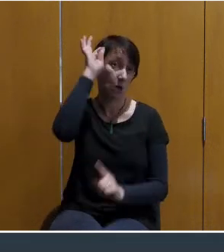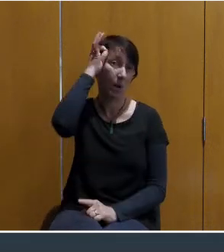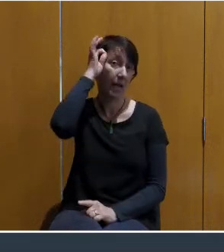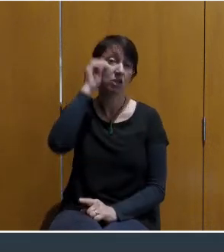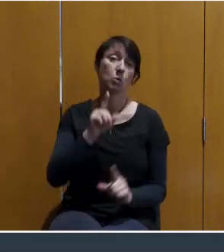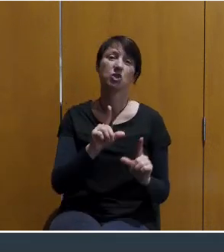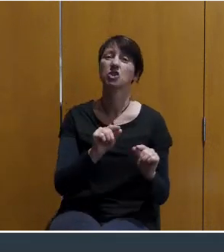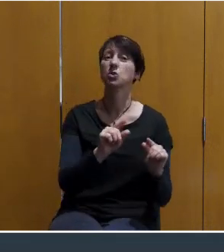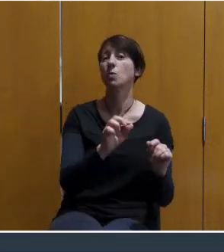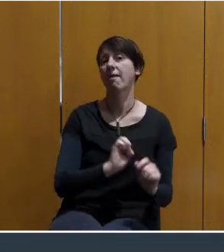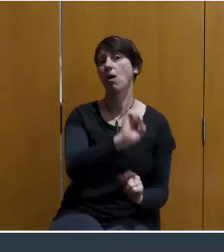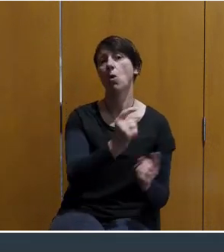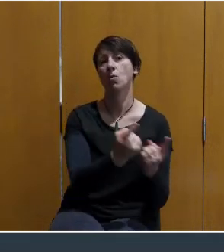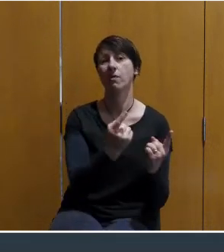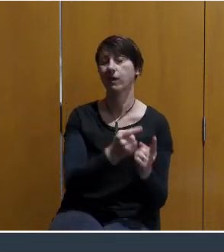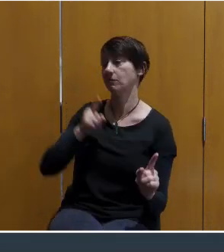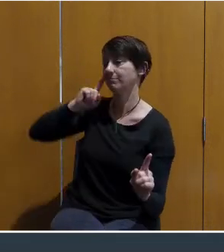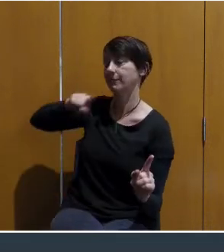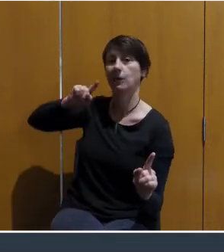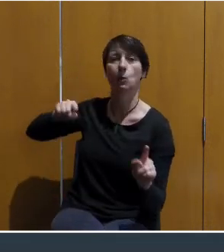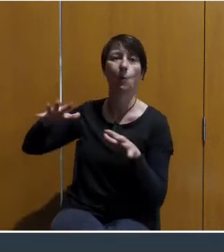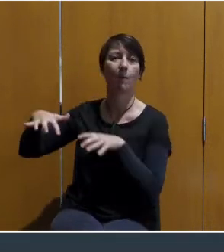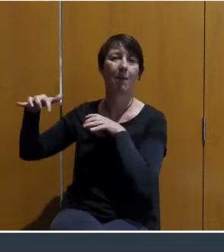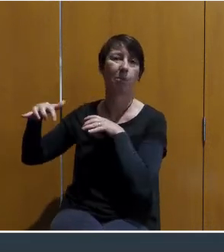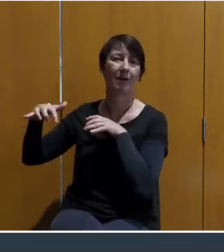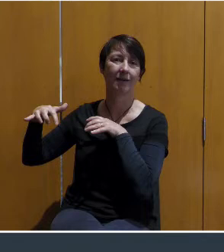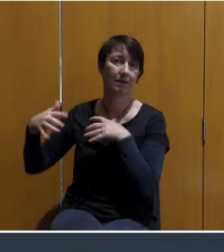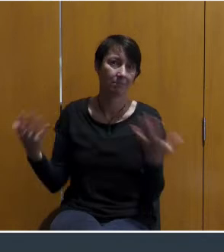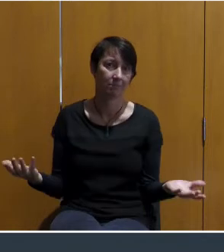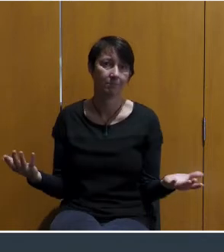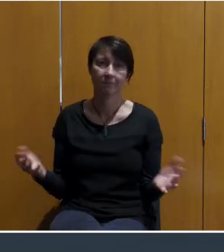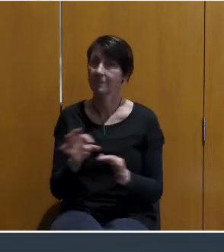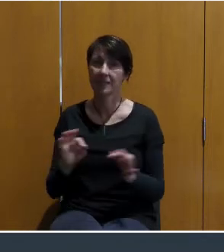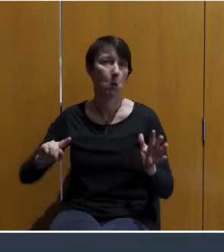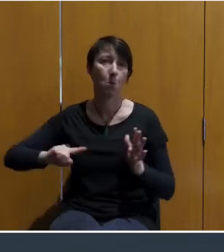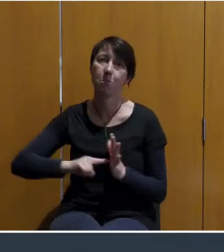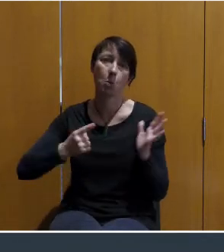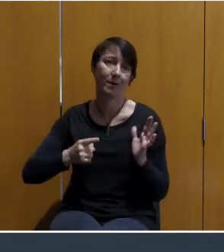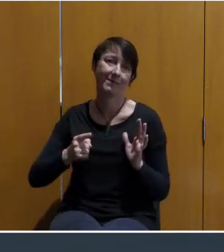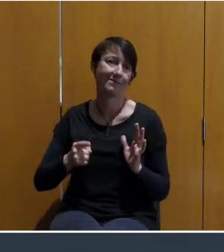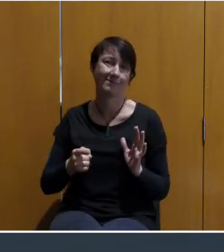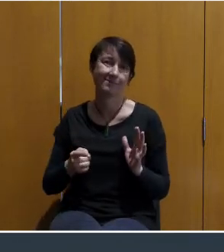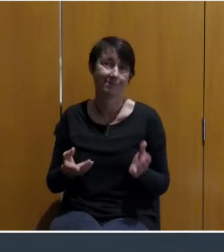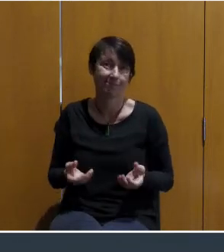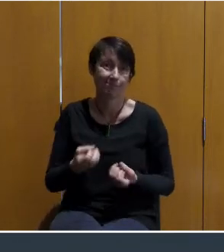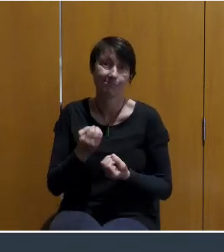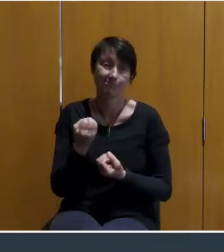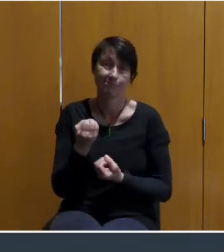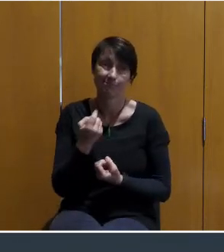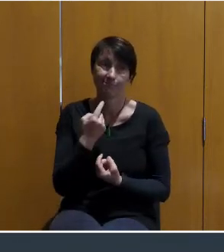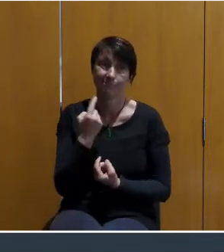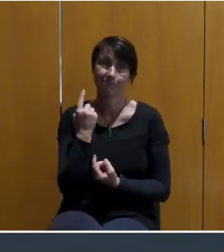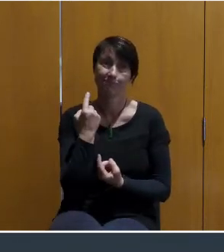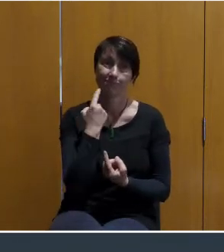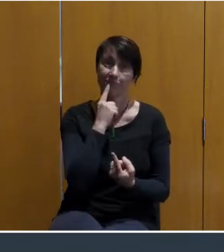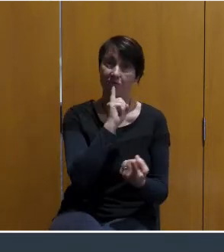dog bylaws. What's the point? They won't listen. They don't value or reward the responsible dog owners that